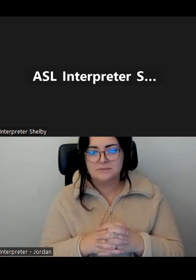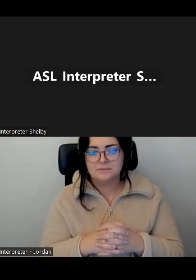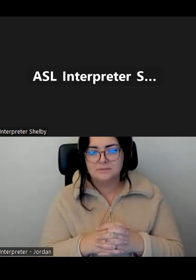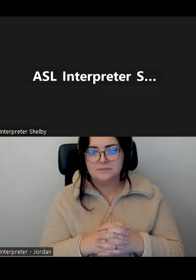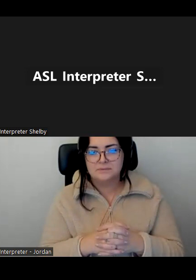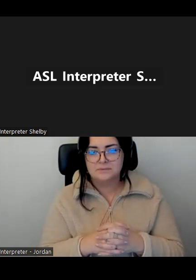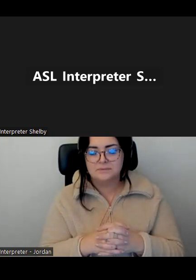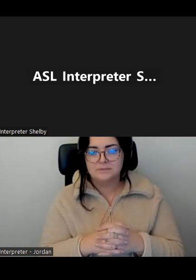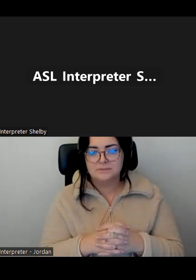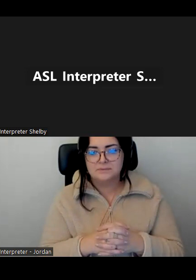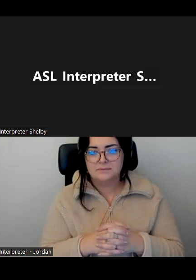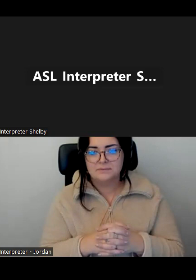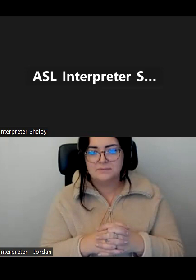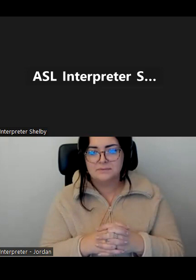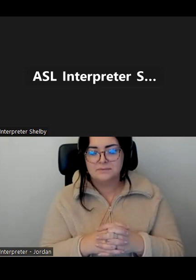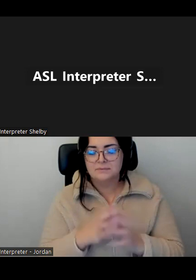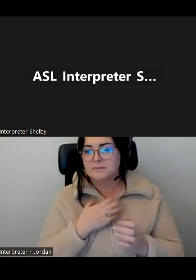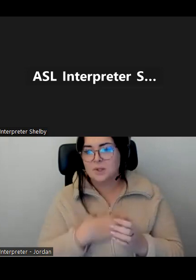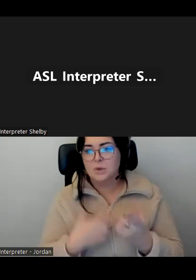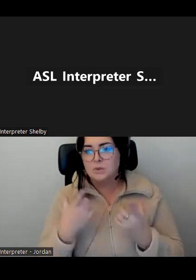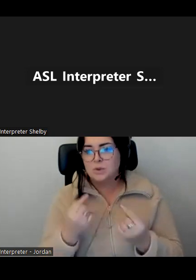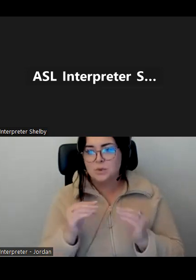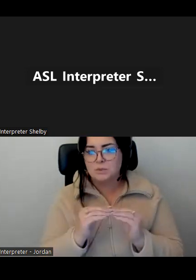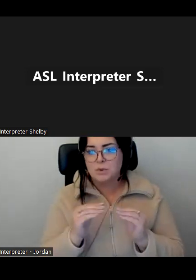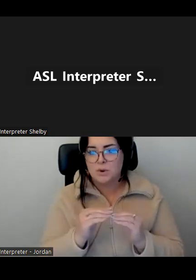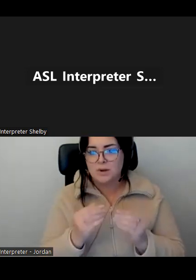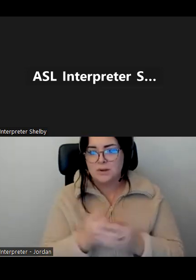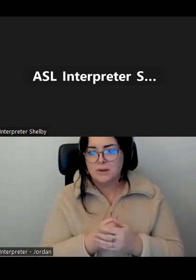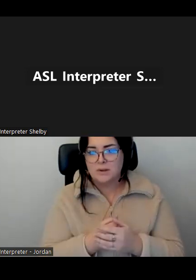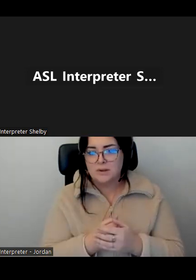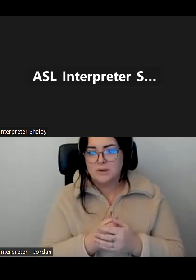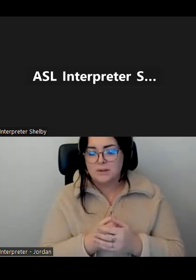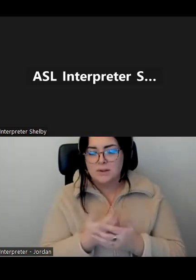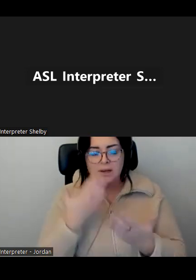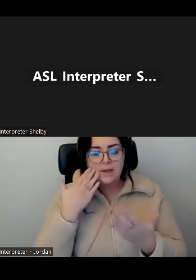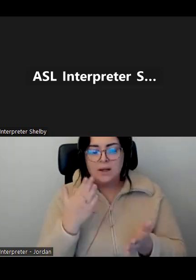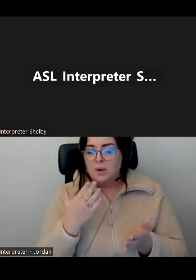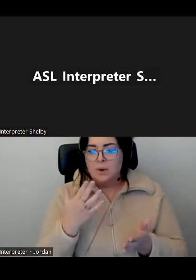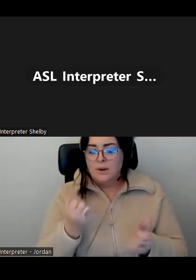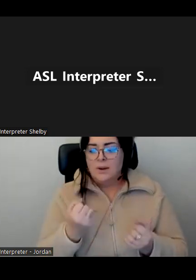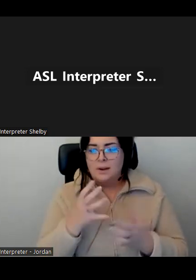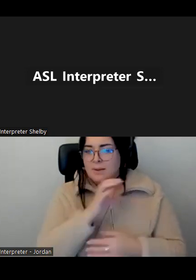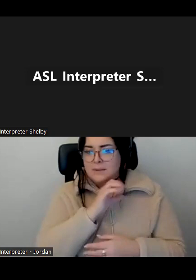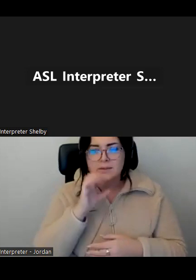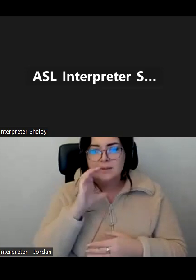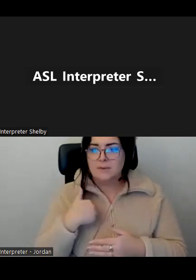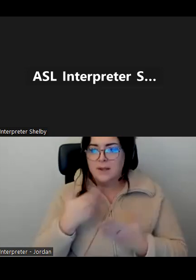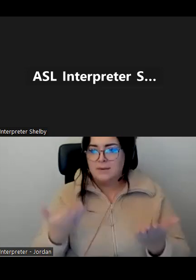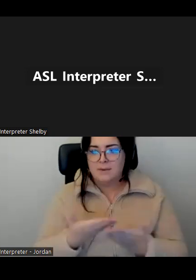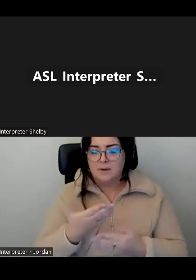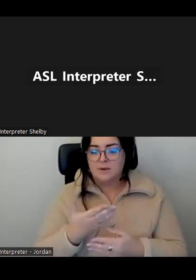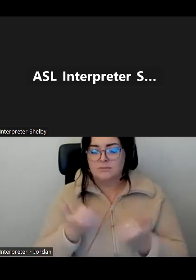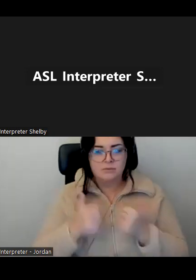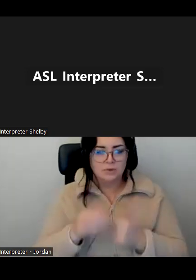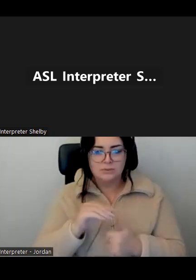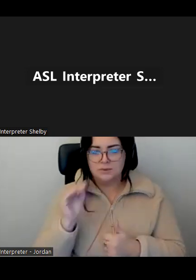and say, I don't know what percentage of seniors we are in the province right now, but to be able to say,